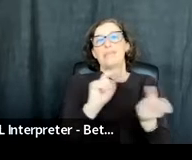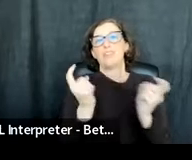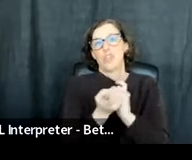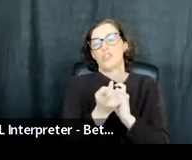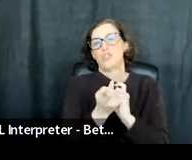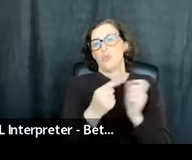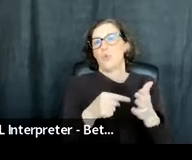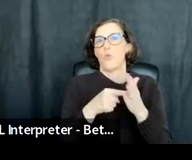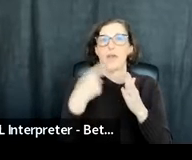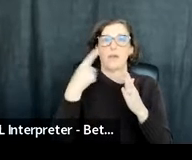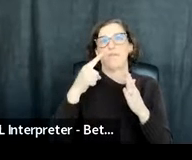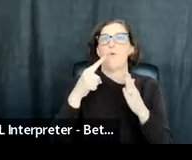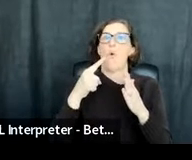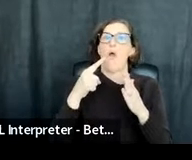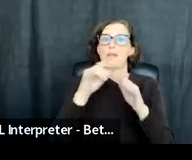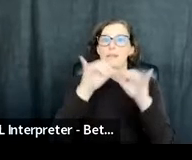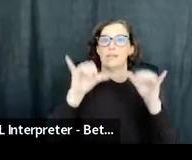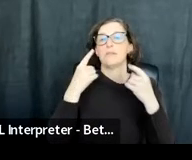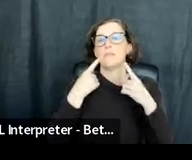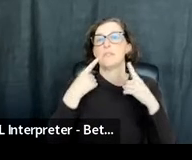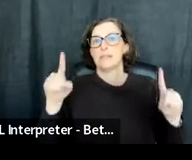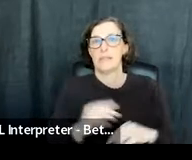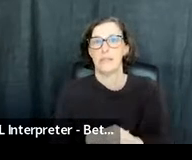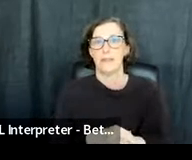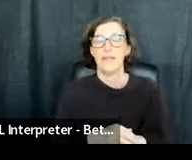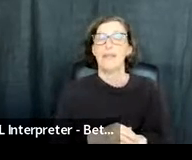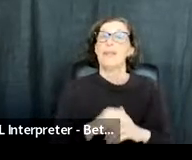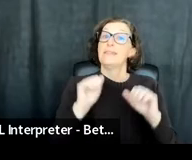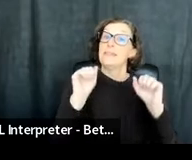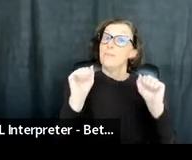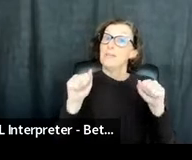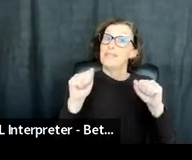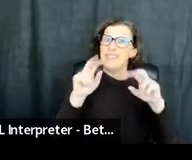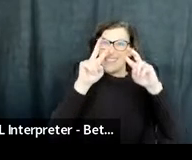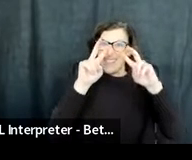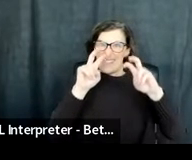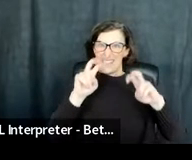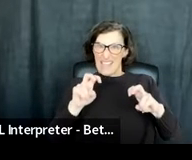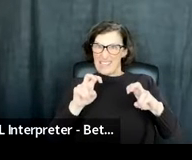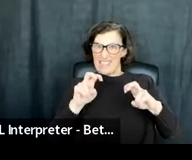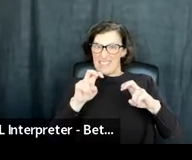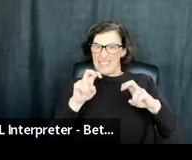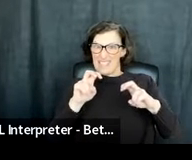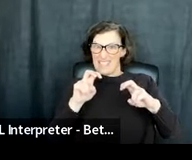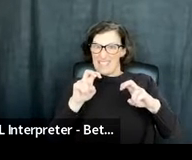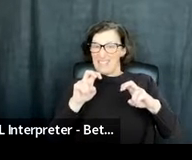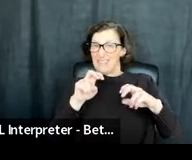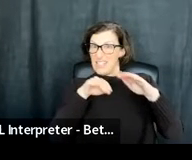system. The ability to assess the accessibility of a particular